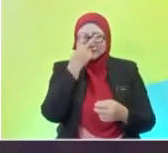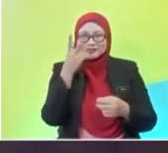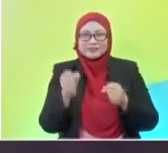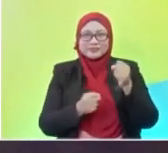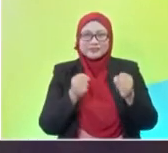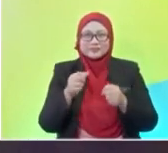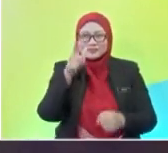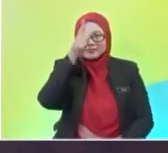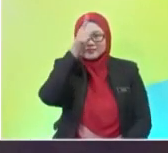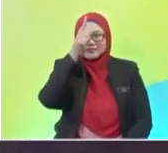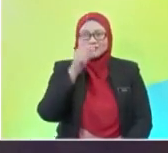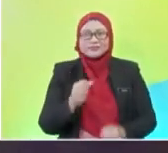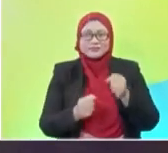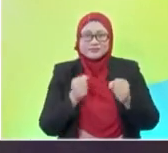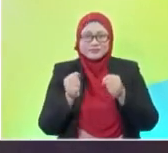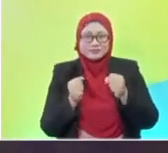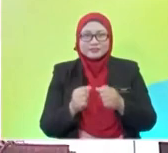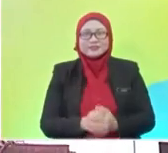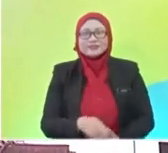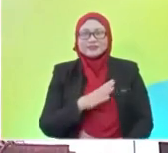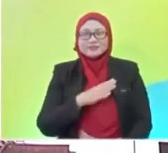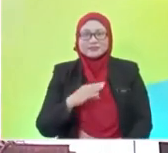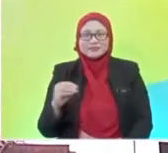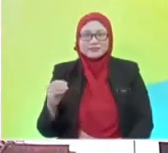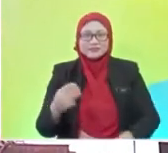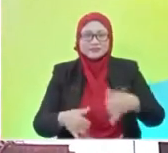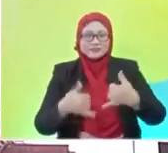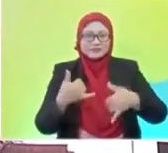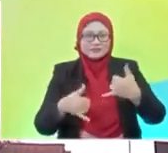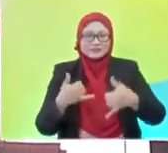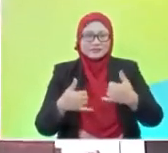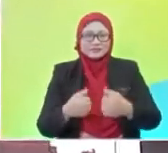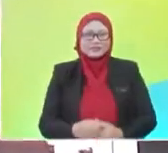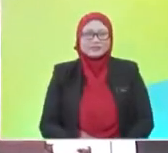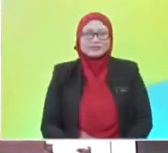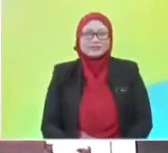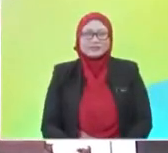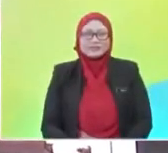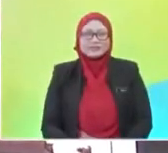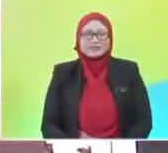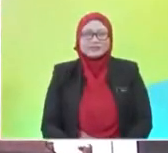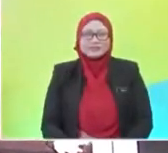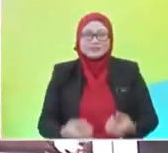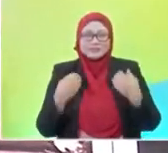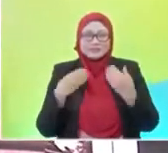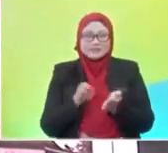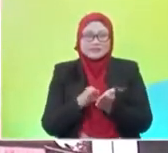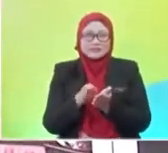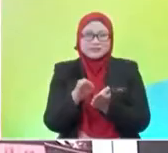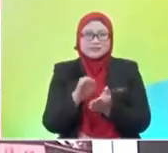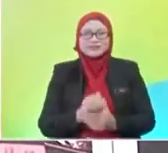what running. What else do we have? We have kids playing in the park. Okay. I'm holding a mouse. A mouse?